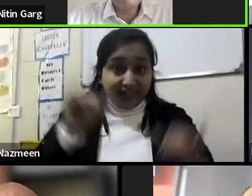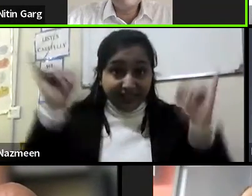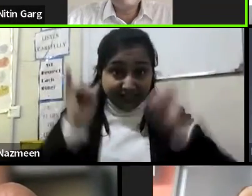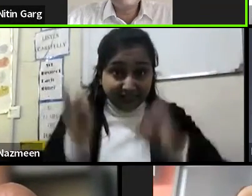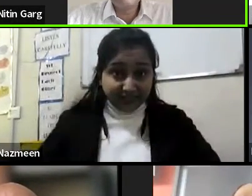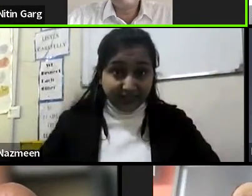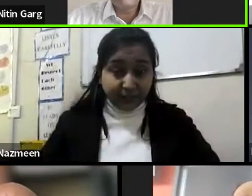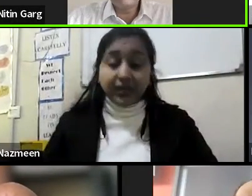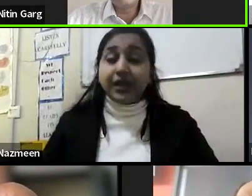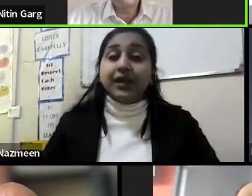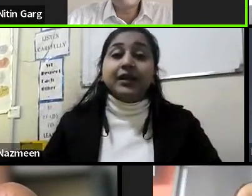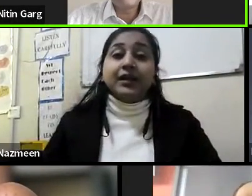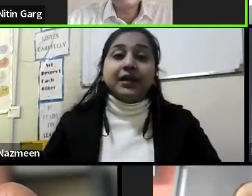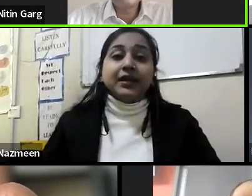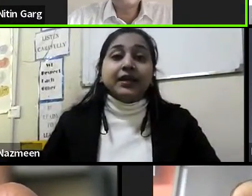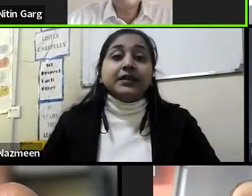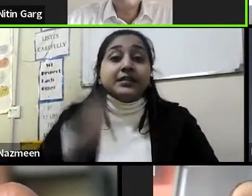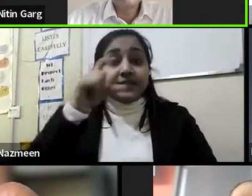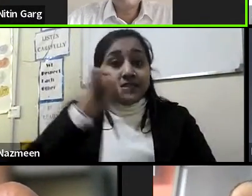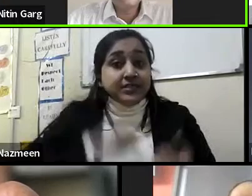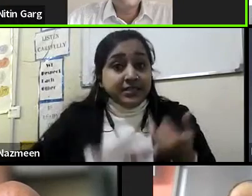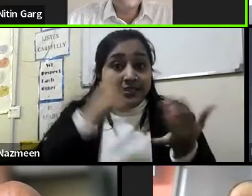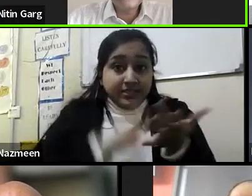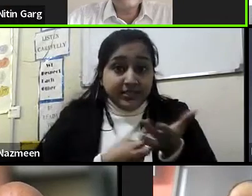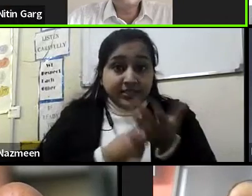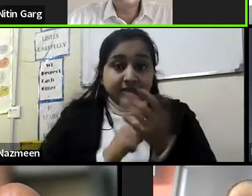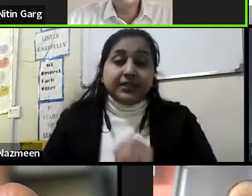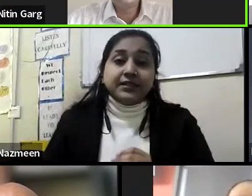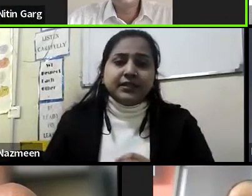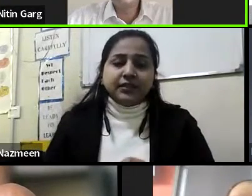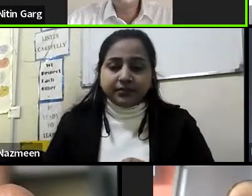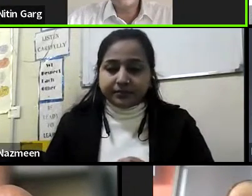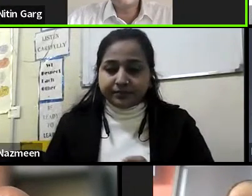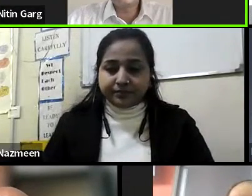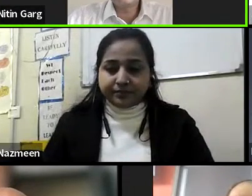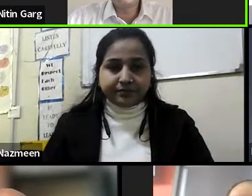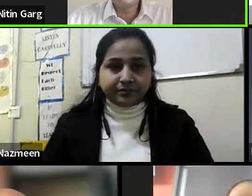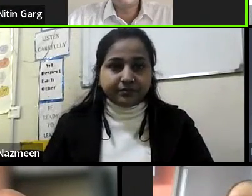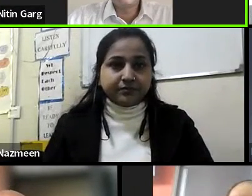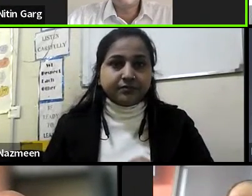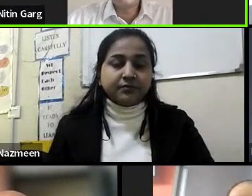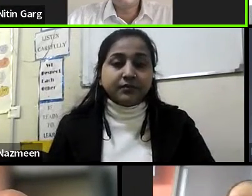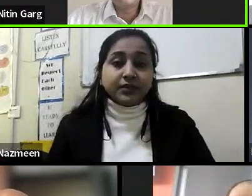has come for the corporates to realize that